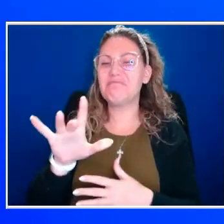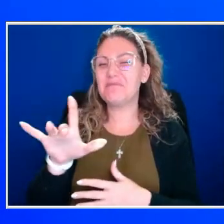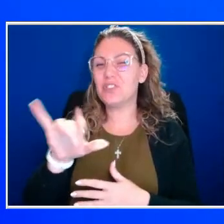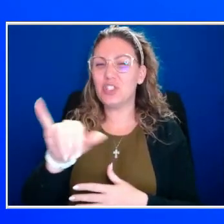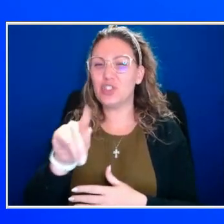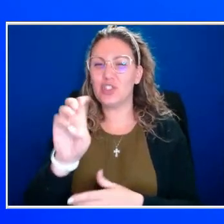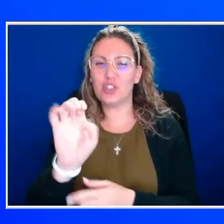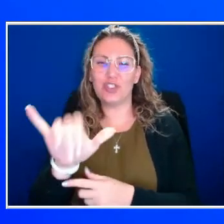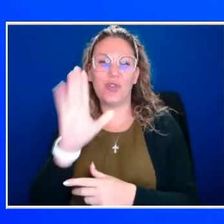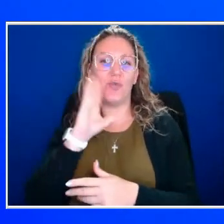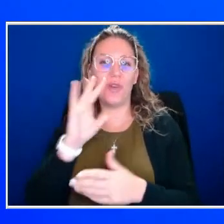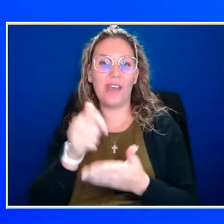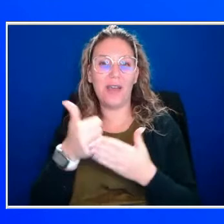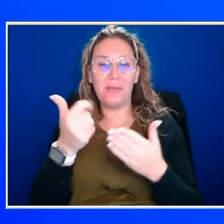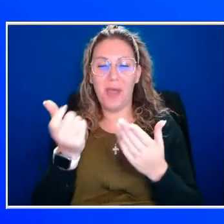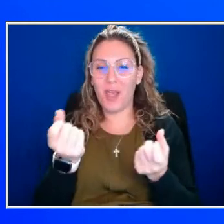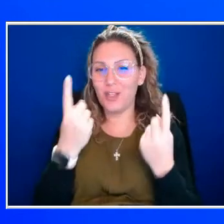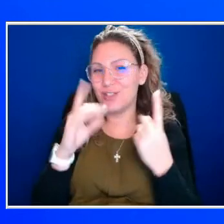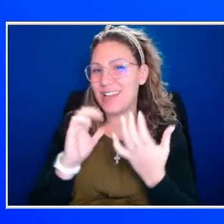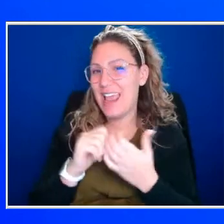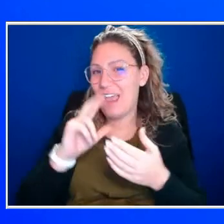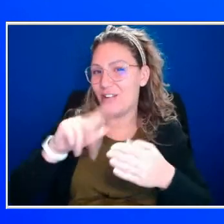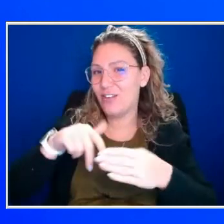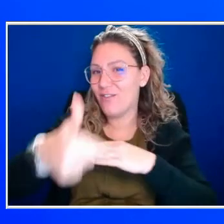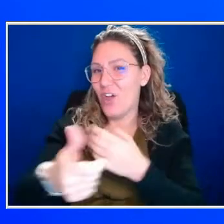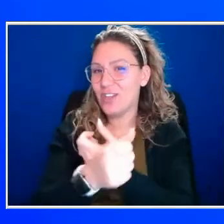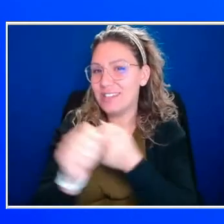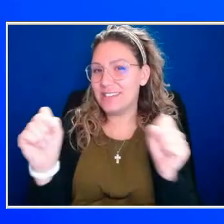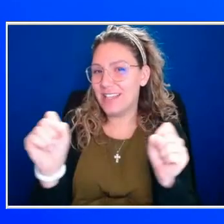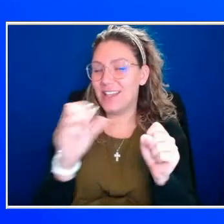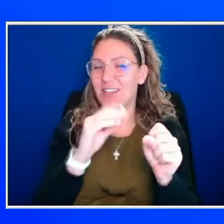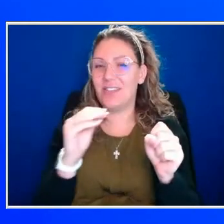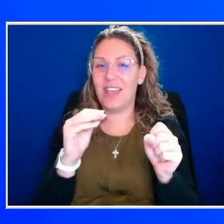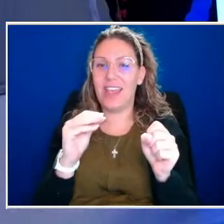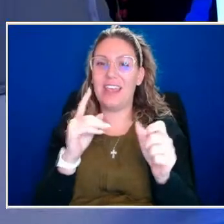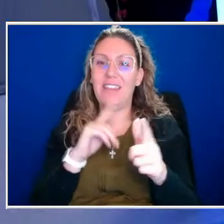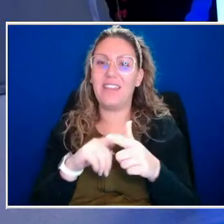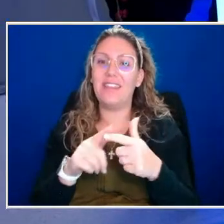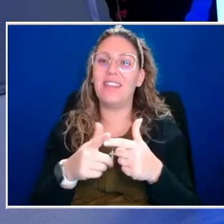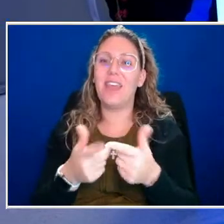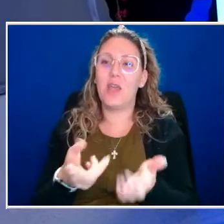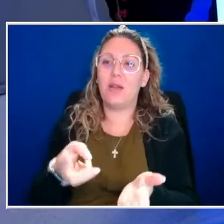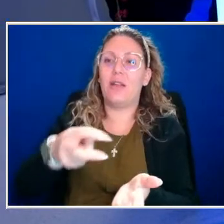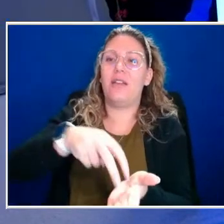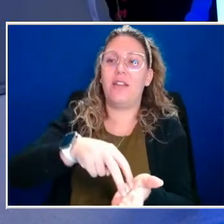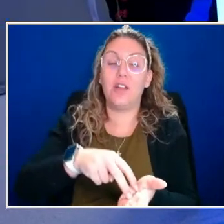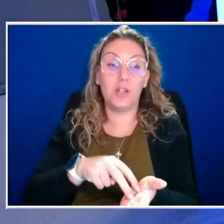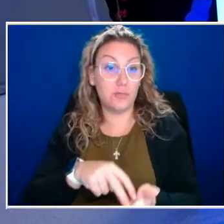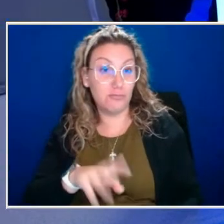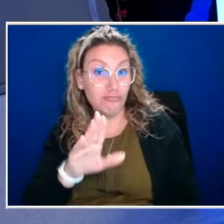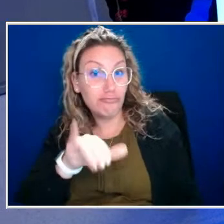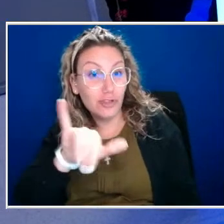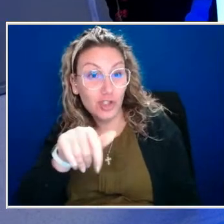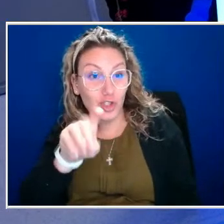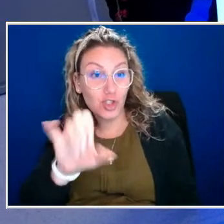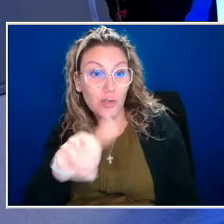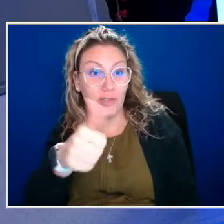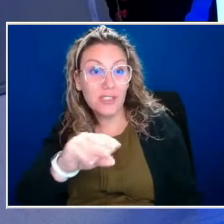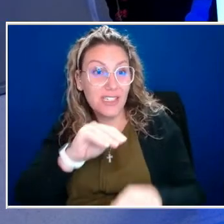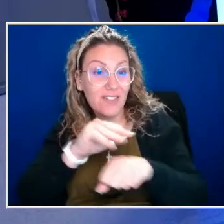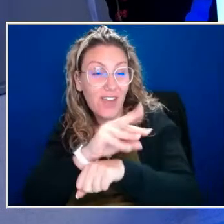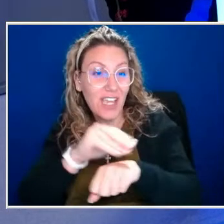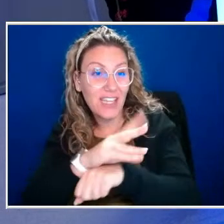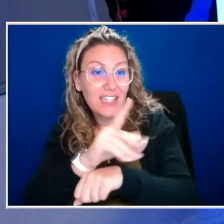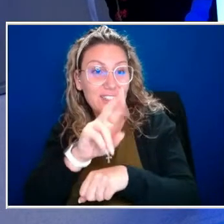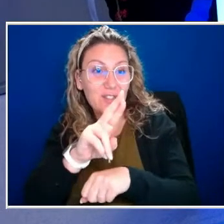understand kind of how to fall safely and how to sort of upright yourself once that happens. Joey, any advice on that? Any demo on how to fall safely